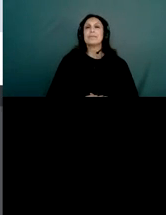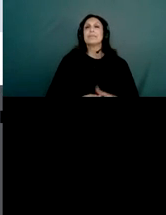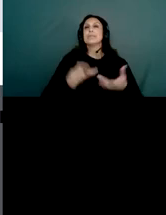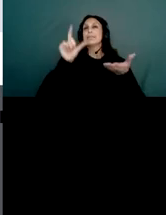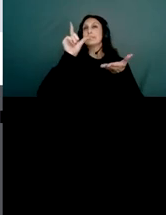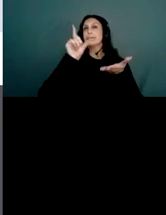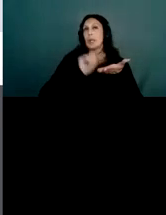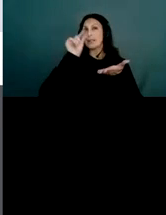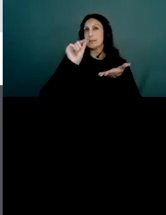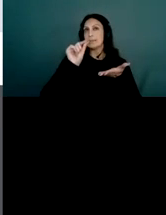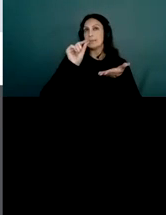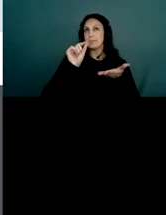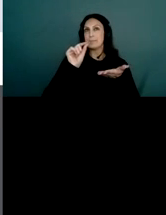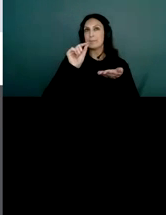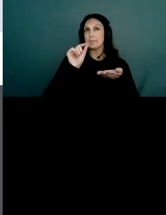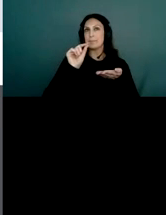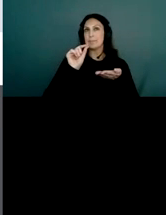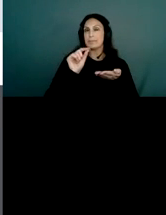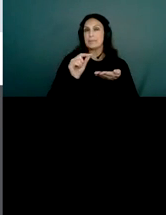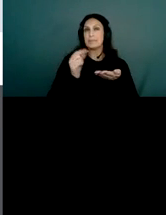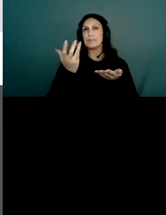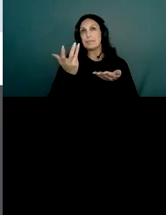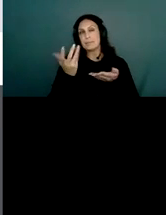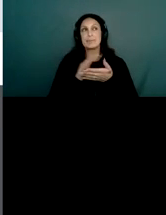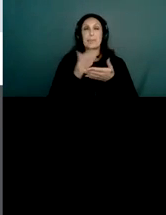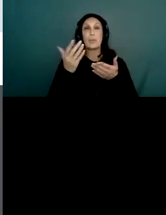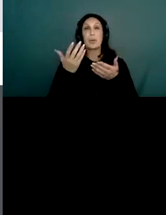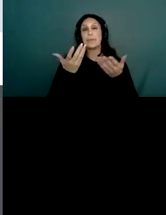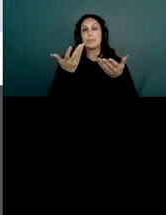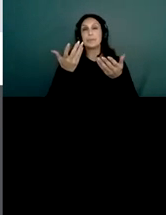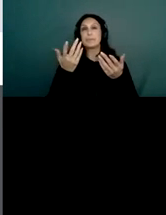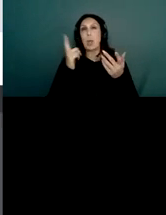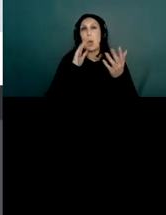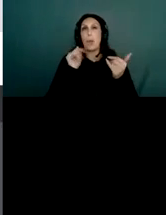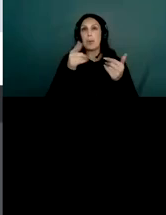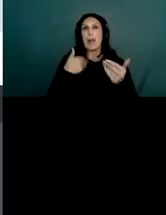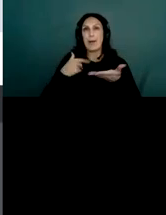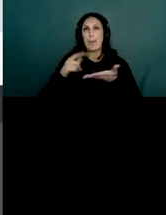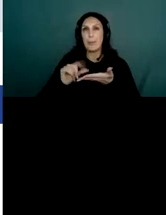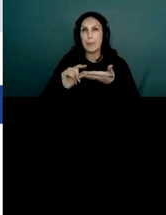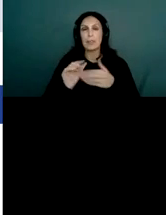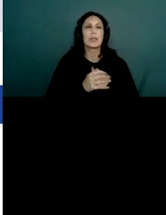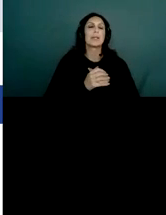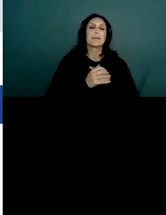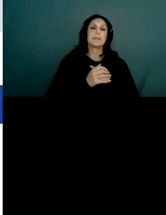don't have a printer, you can somehow get it to them digitally, but a way to celebrate their gains.